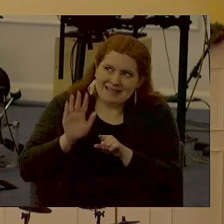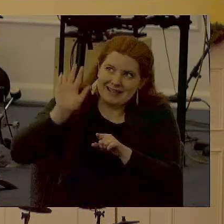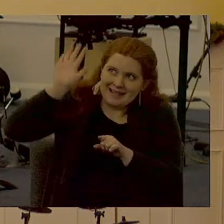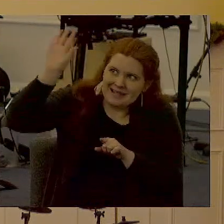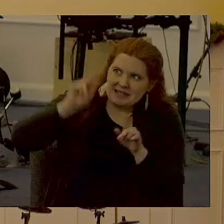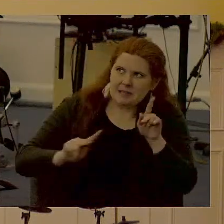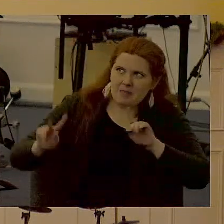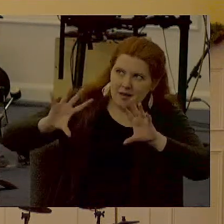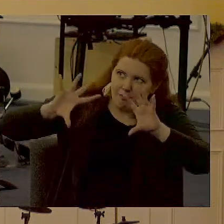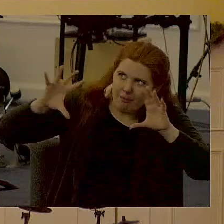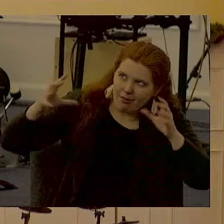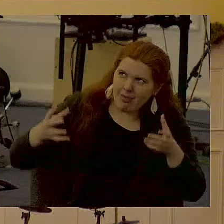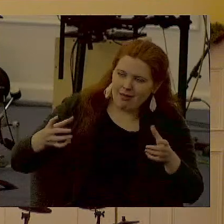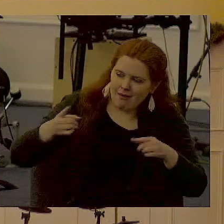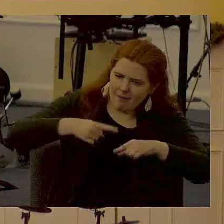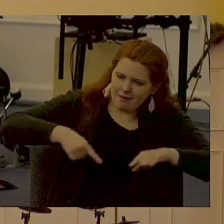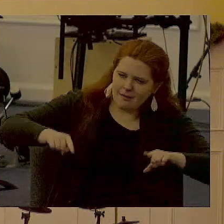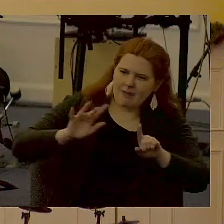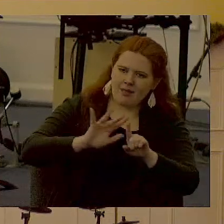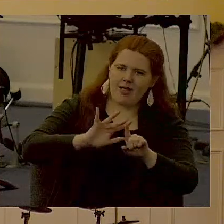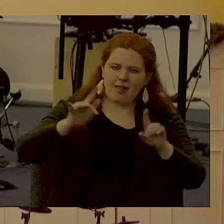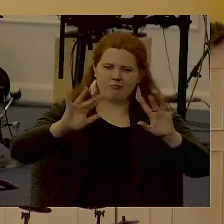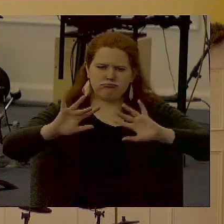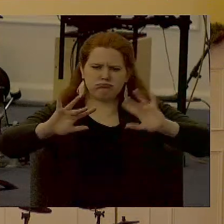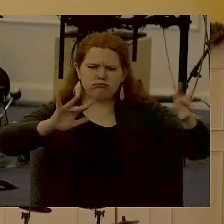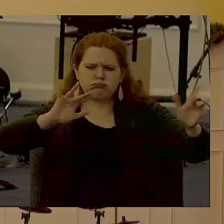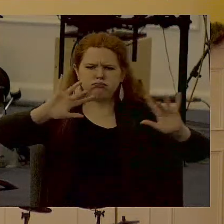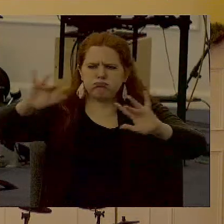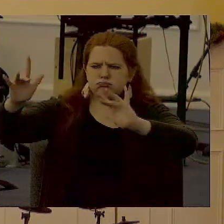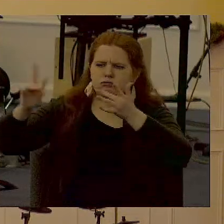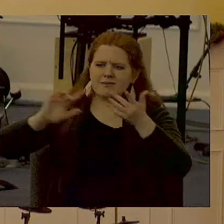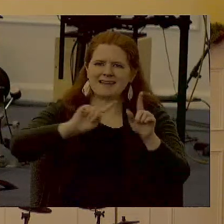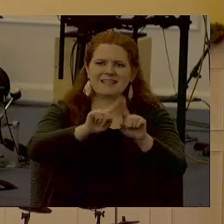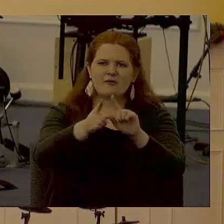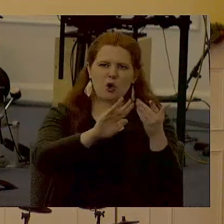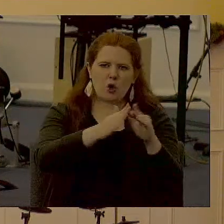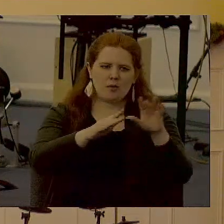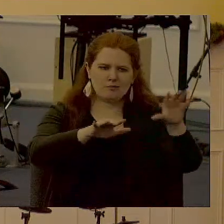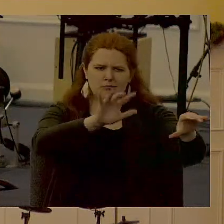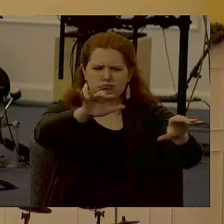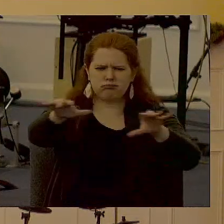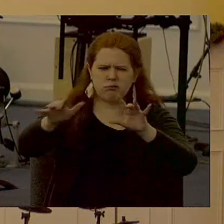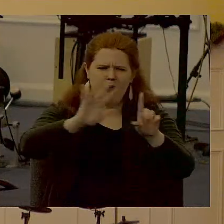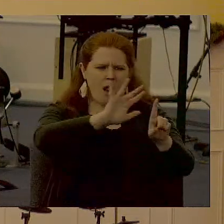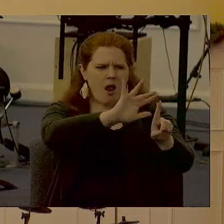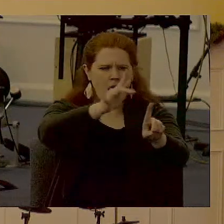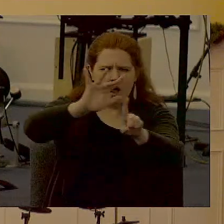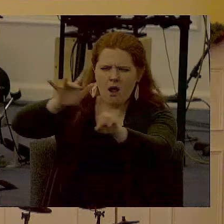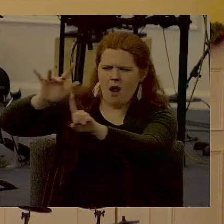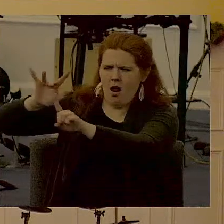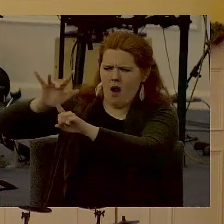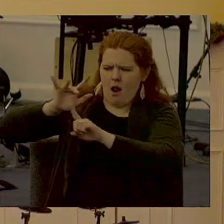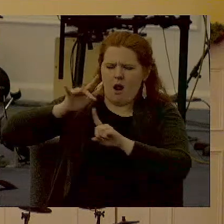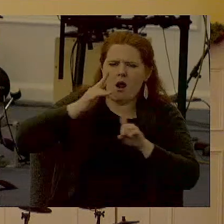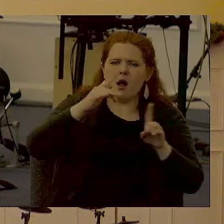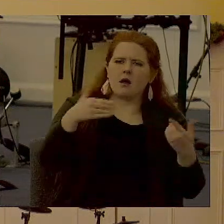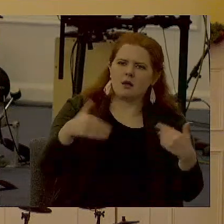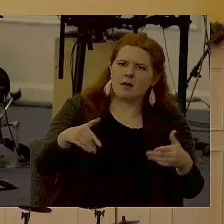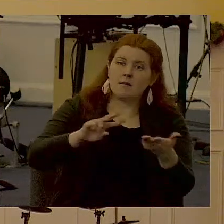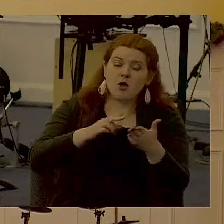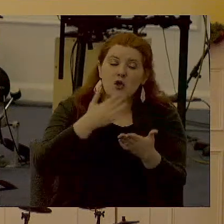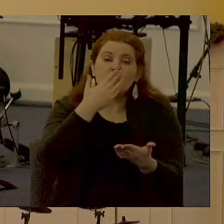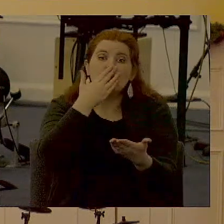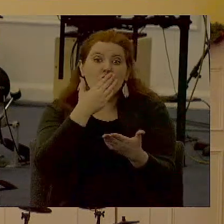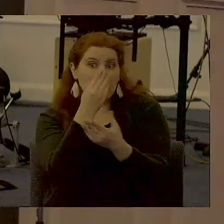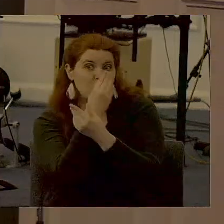people, are illuminating all of these different communities. Which means that good news,